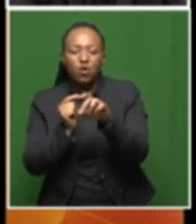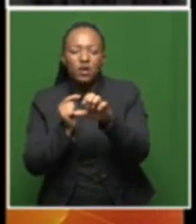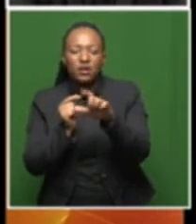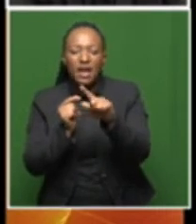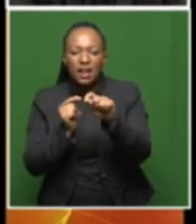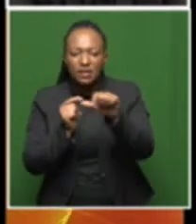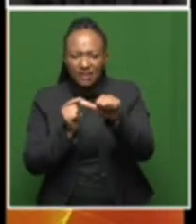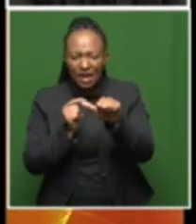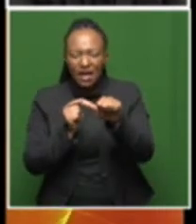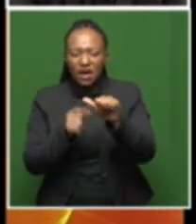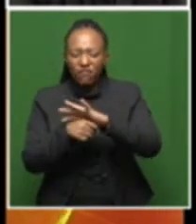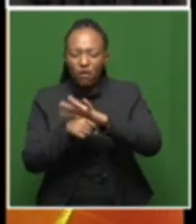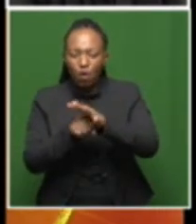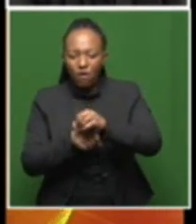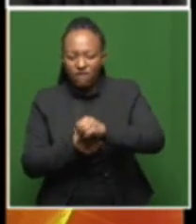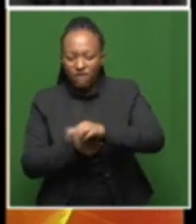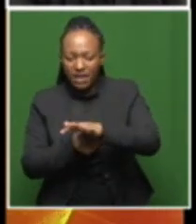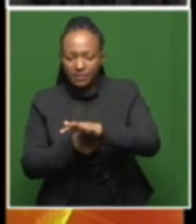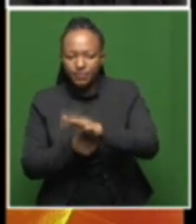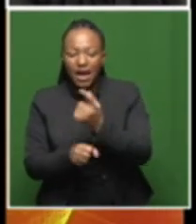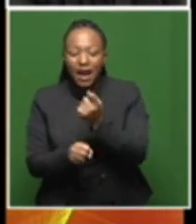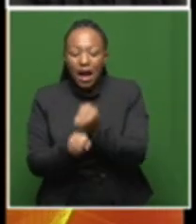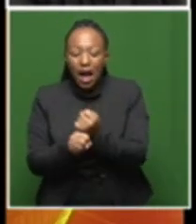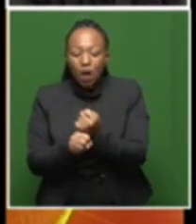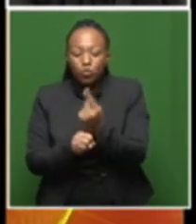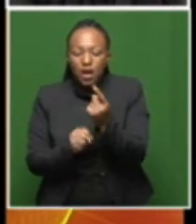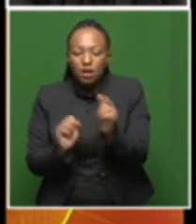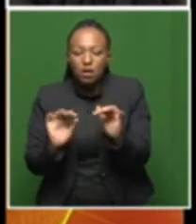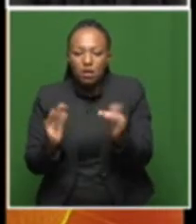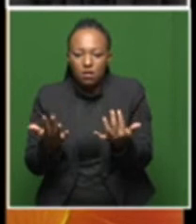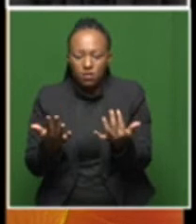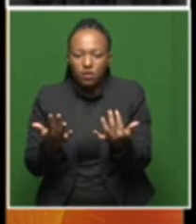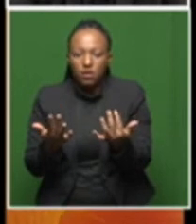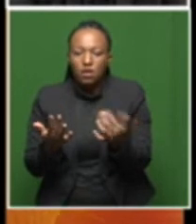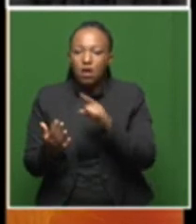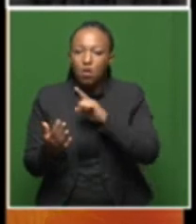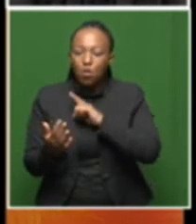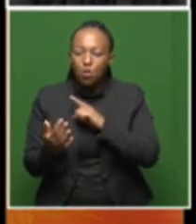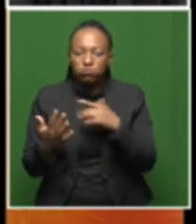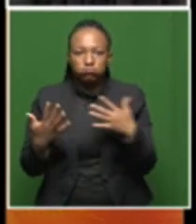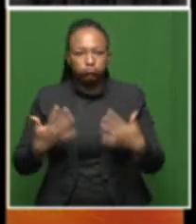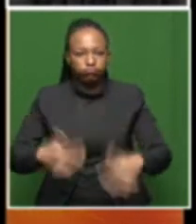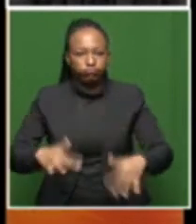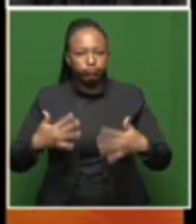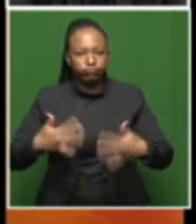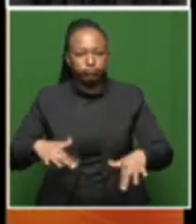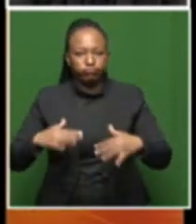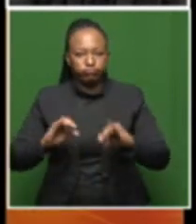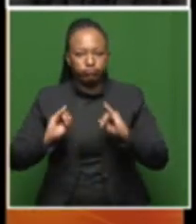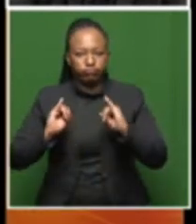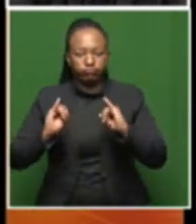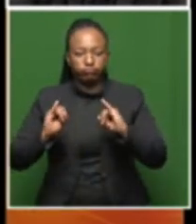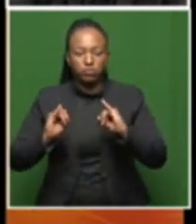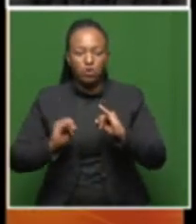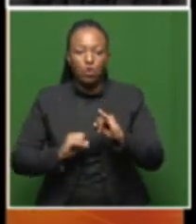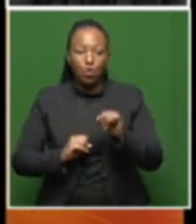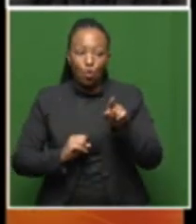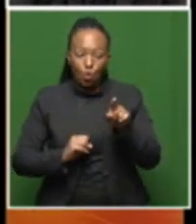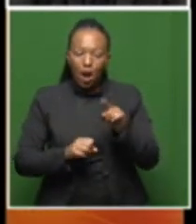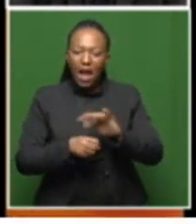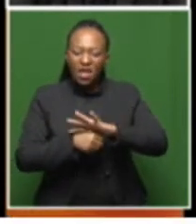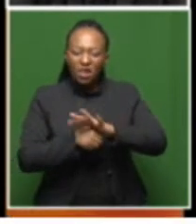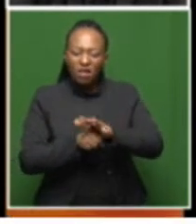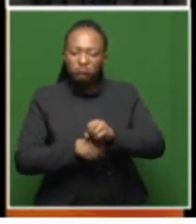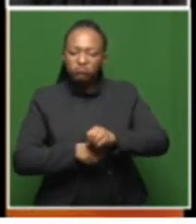variant. And in Gauteng has been the most extreme case. Again, Delta variant